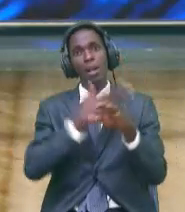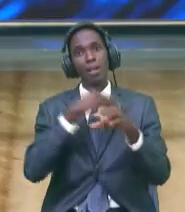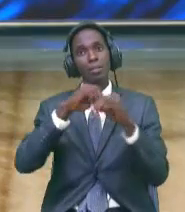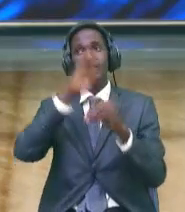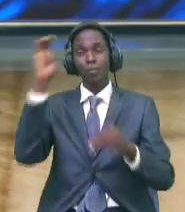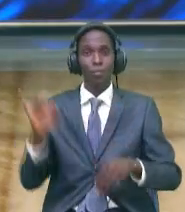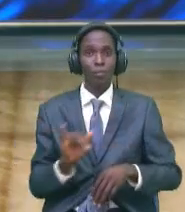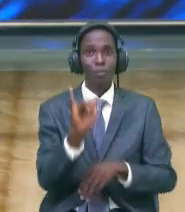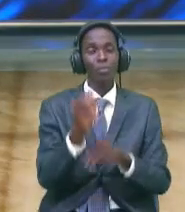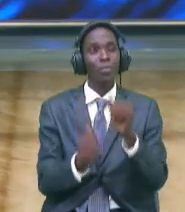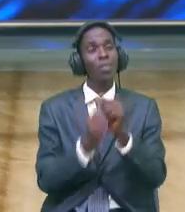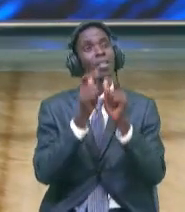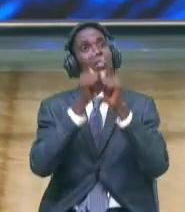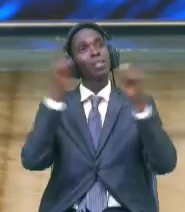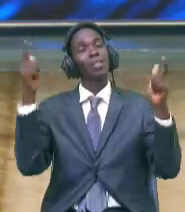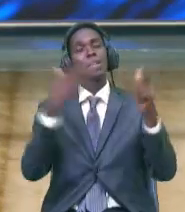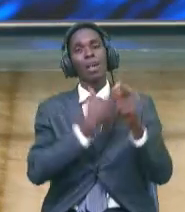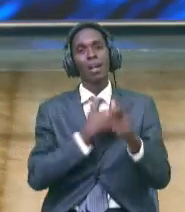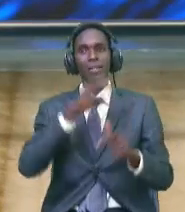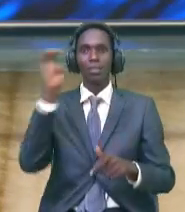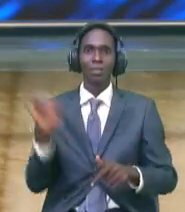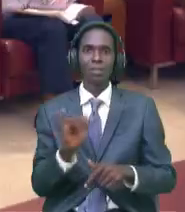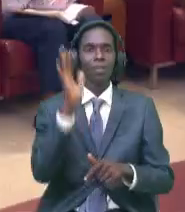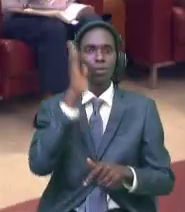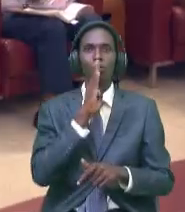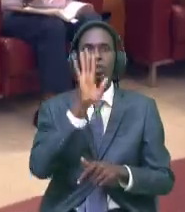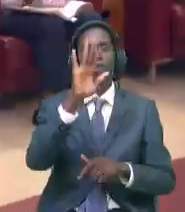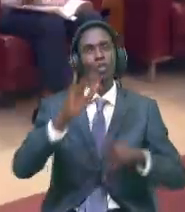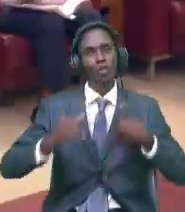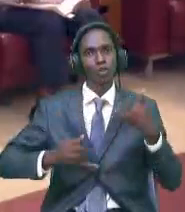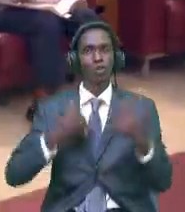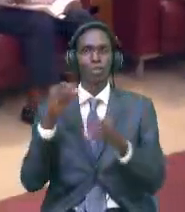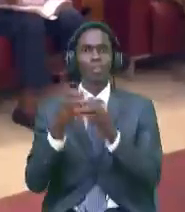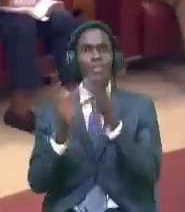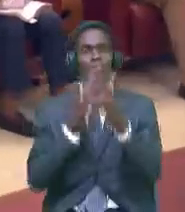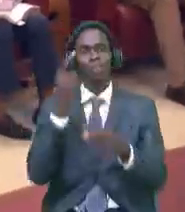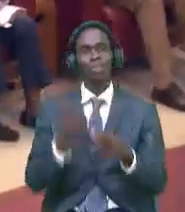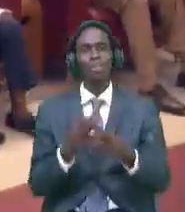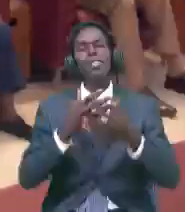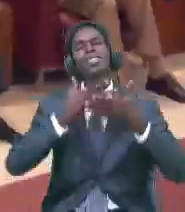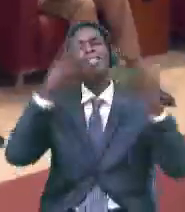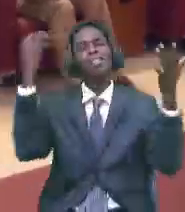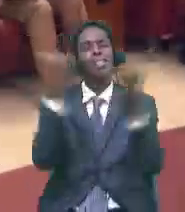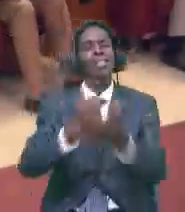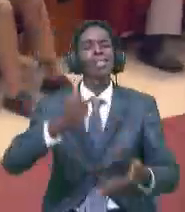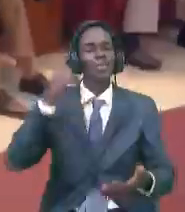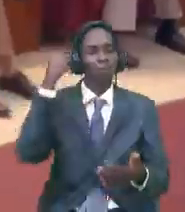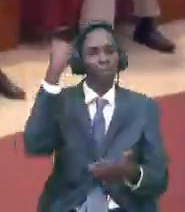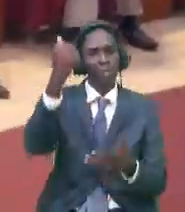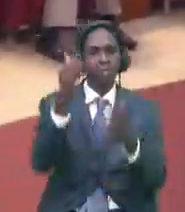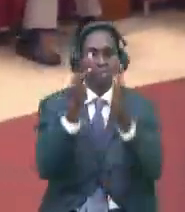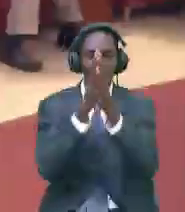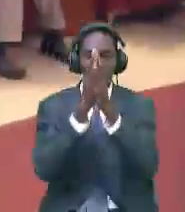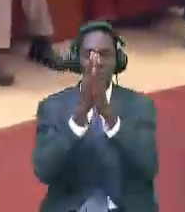and eternal will be your joy in Jesus' name. And the whole church said, Amen.